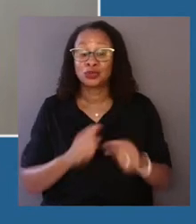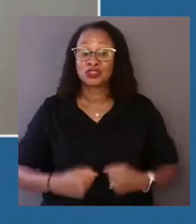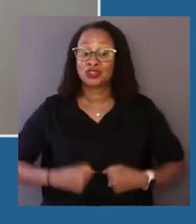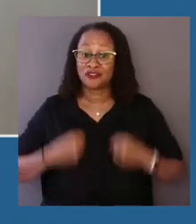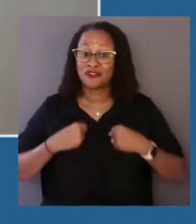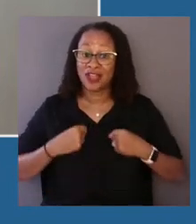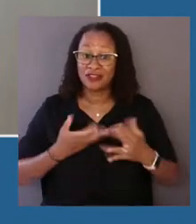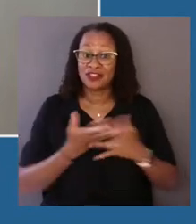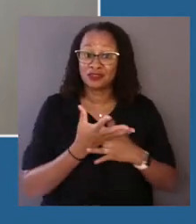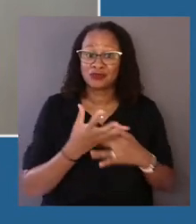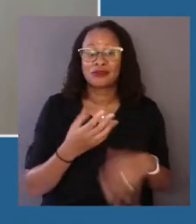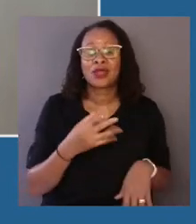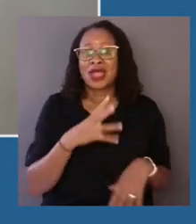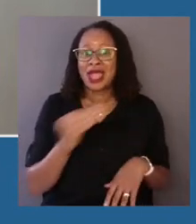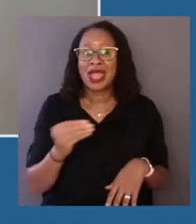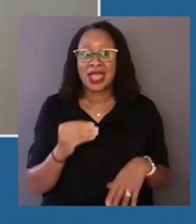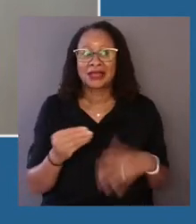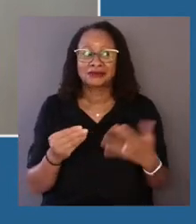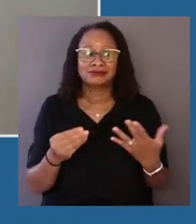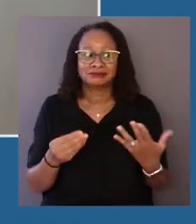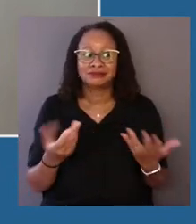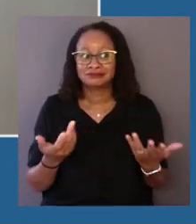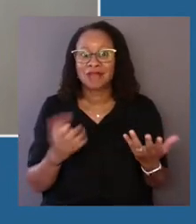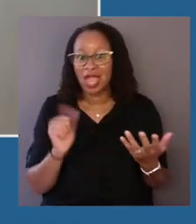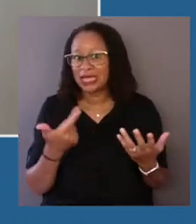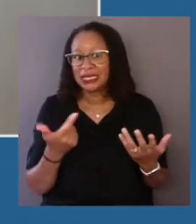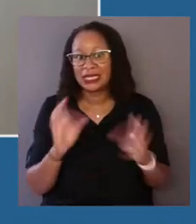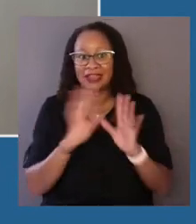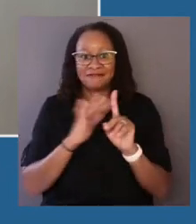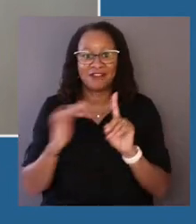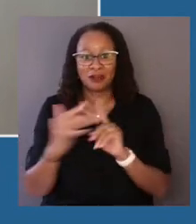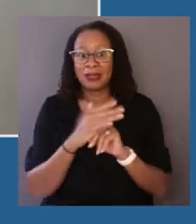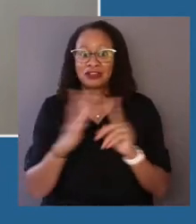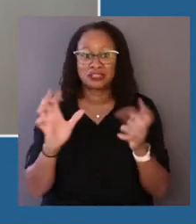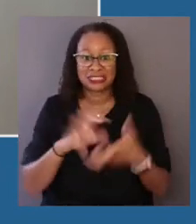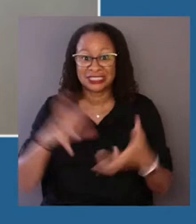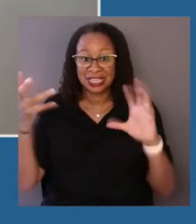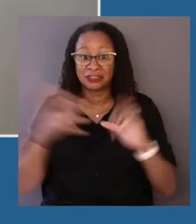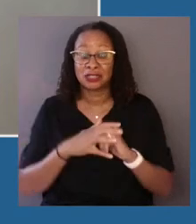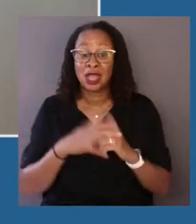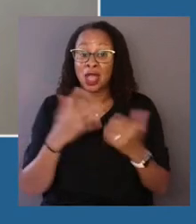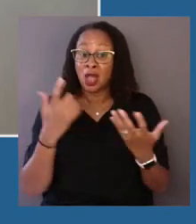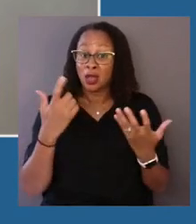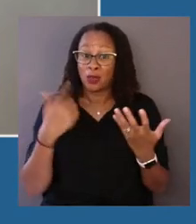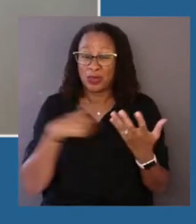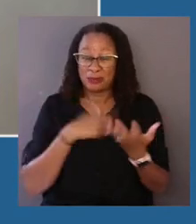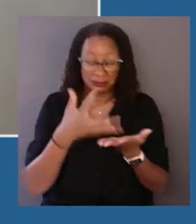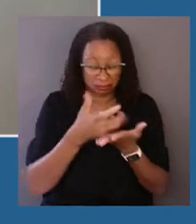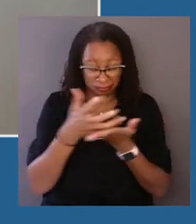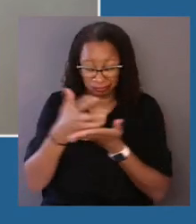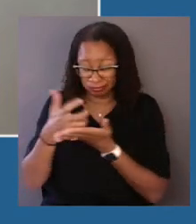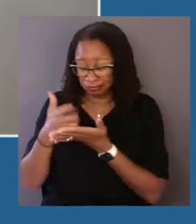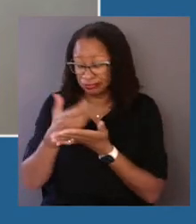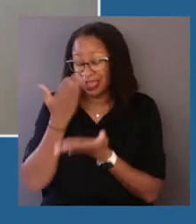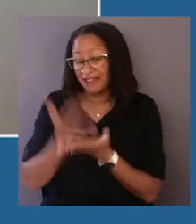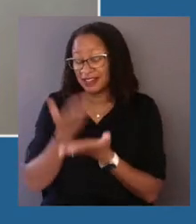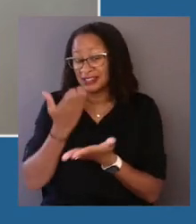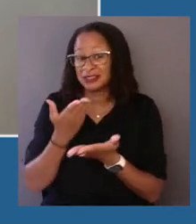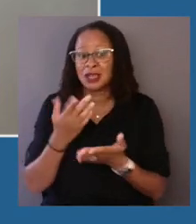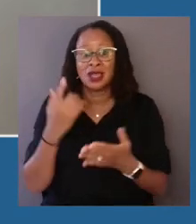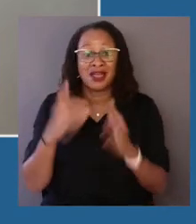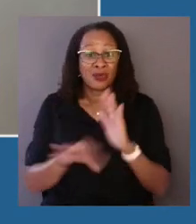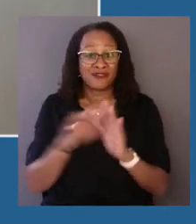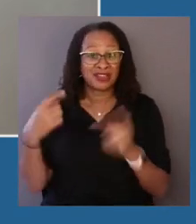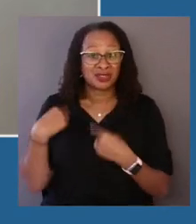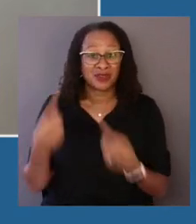disasters. So we've been stitching together the evidence, and what we've found so far is really alarming. We have identified